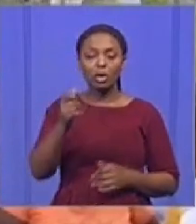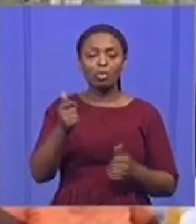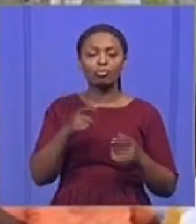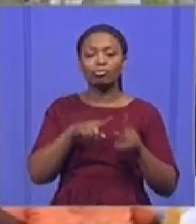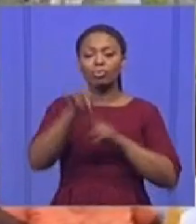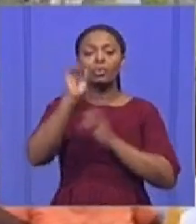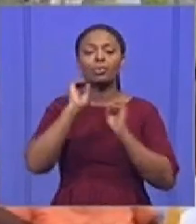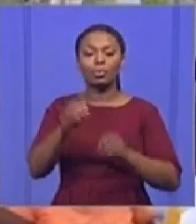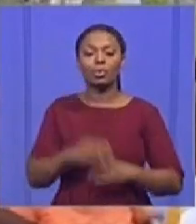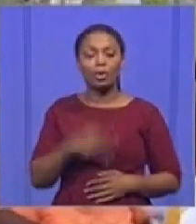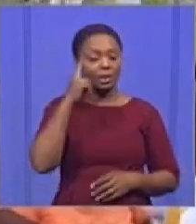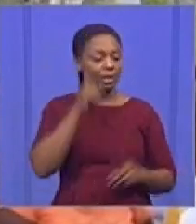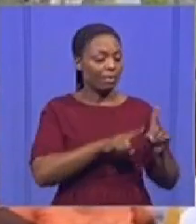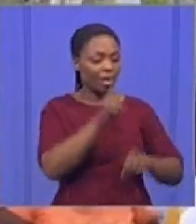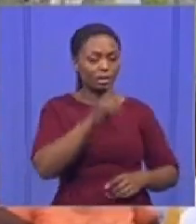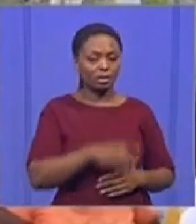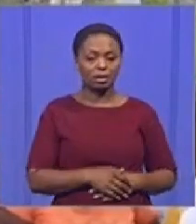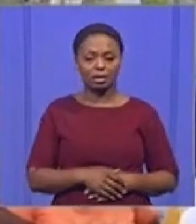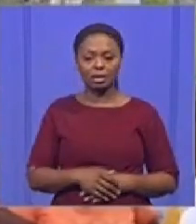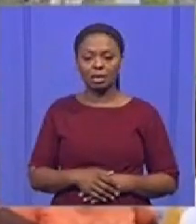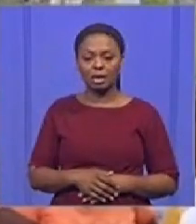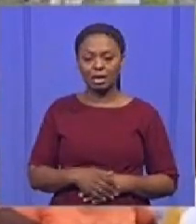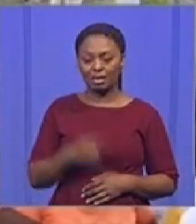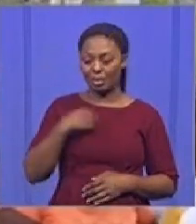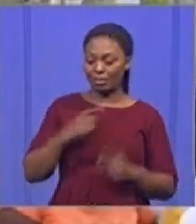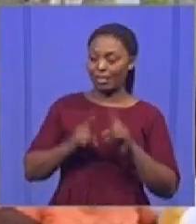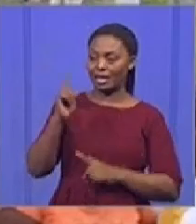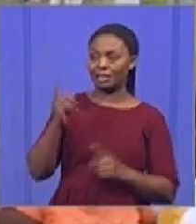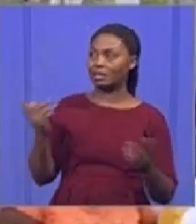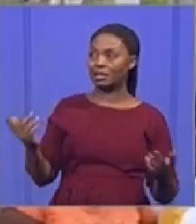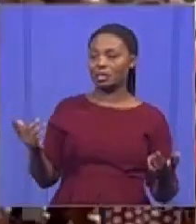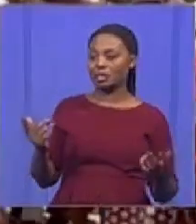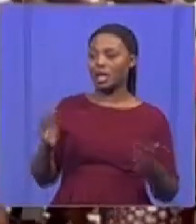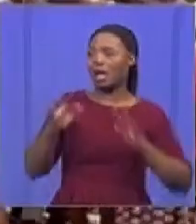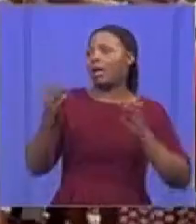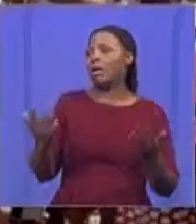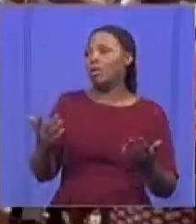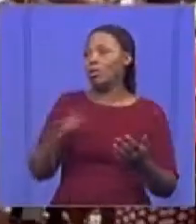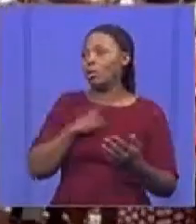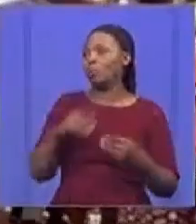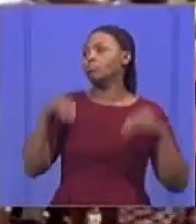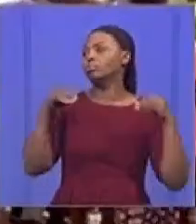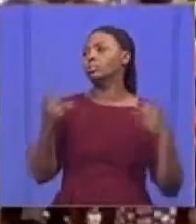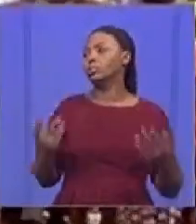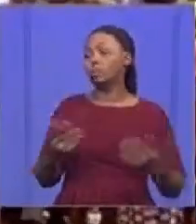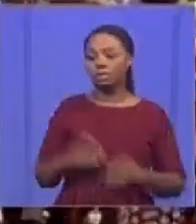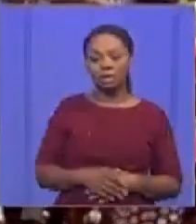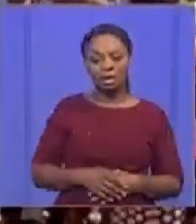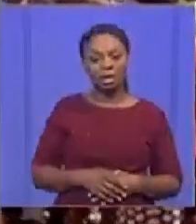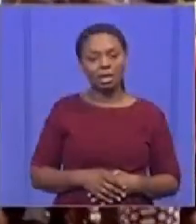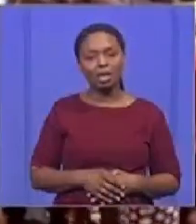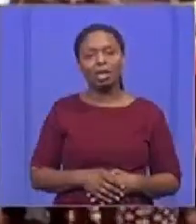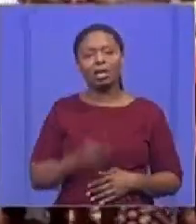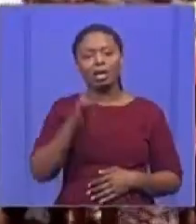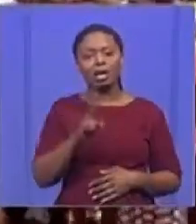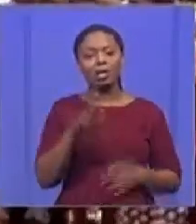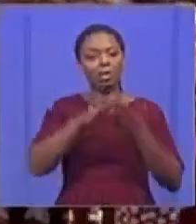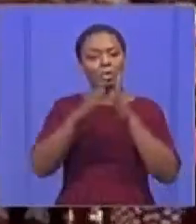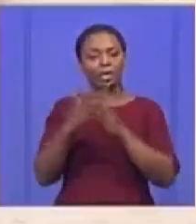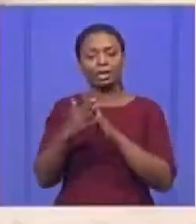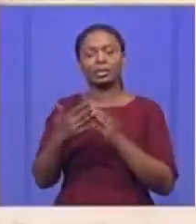Do you think you're going to pass this year? No, there's no way I'm going to pass without learning. Baagi ba tshwenyegile ka seemo sa tsela mo lefelong